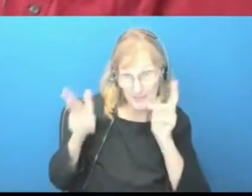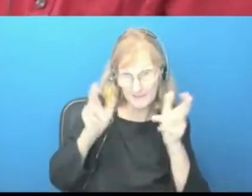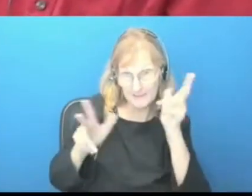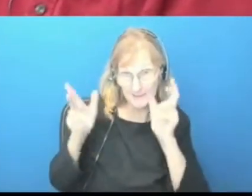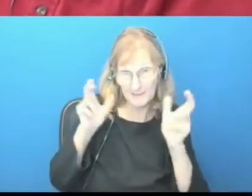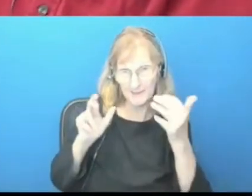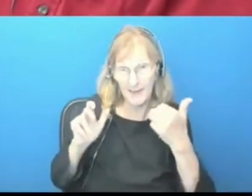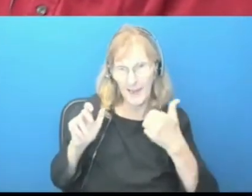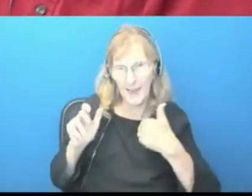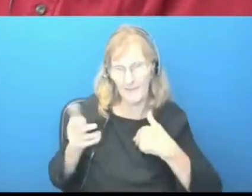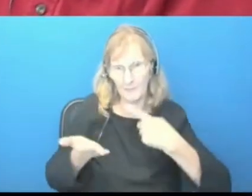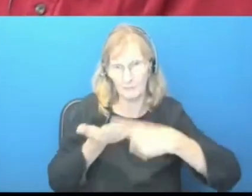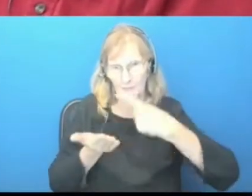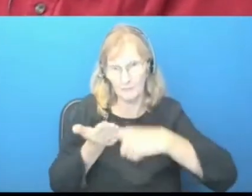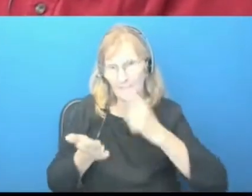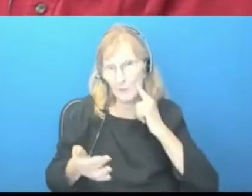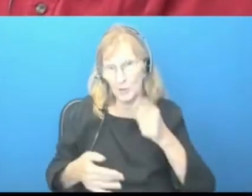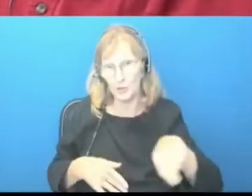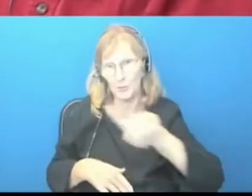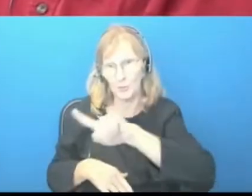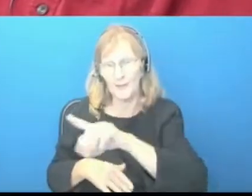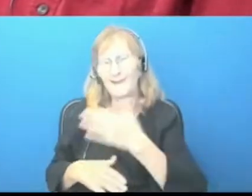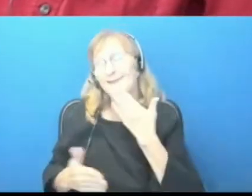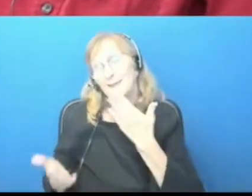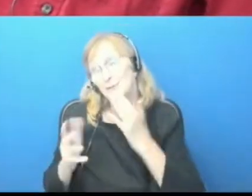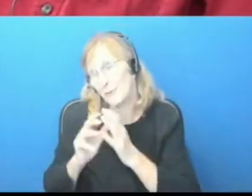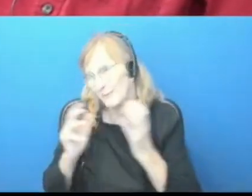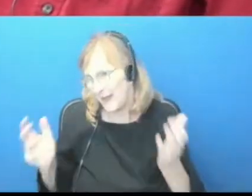have some conversations for you. Darryl, thank you so